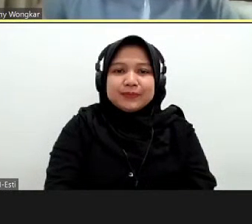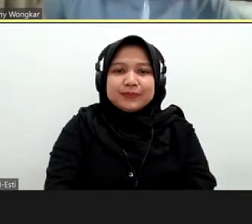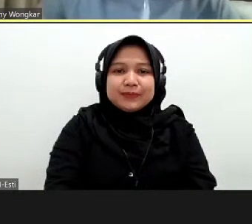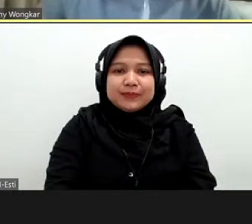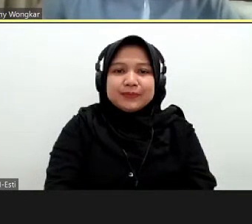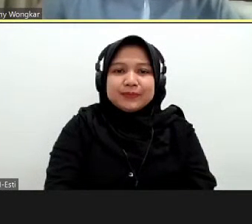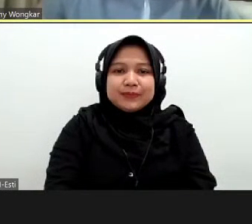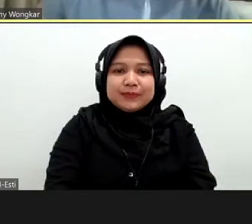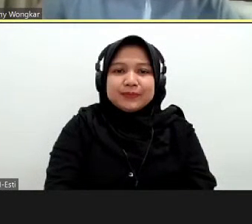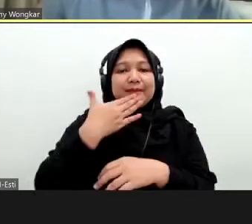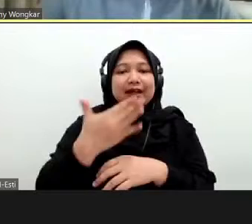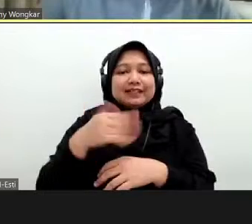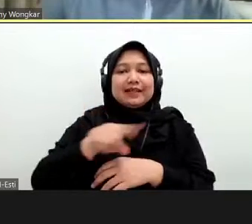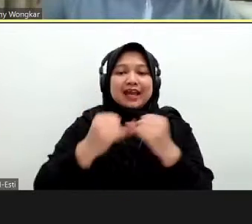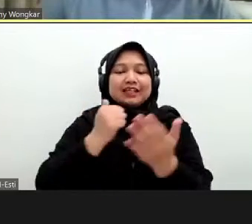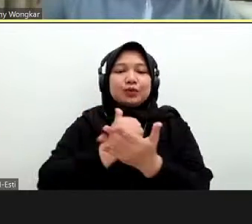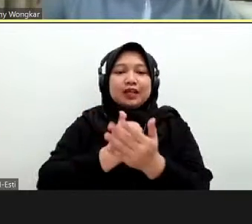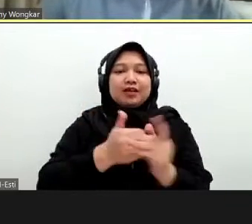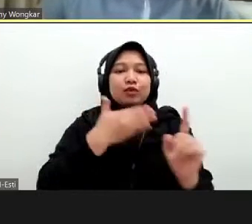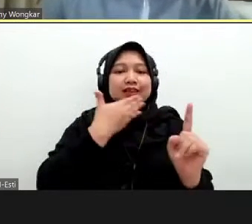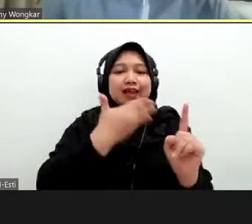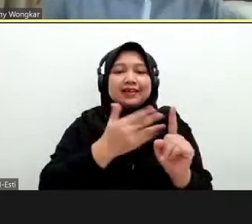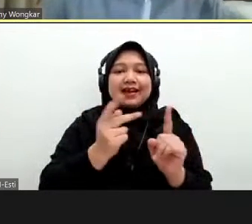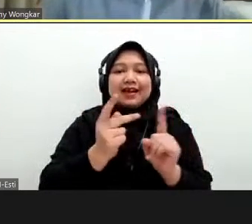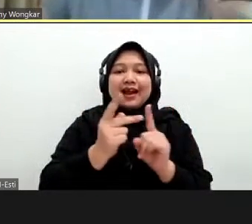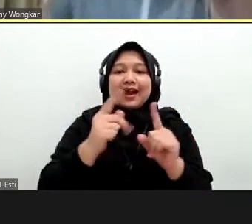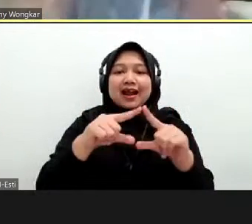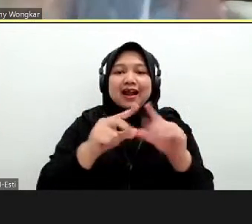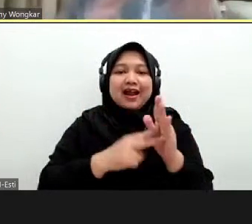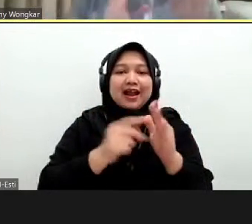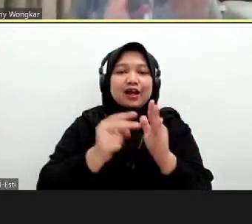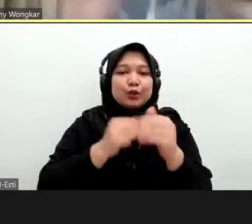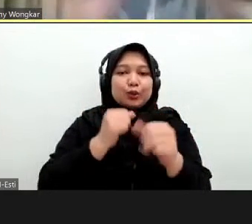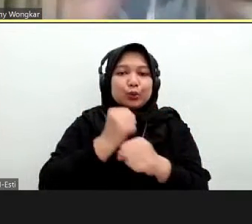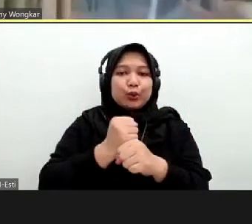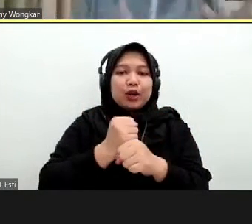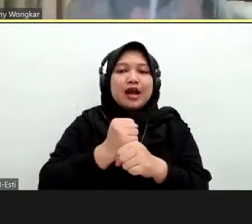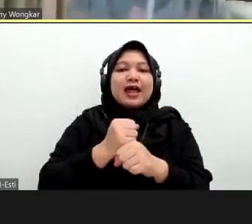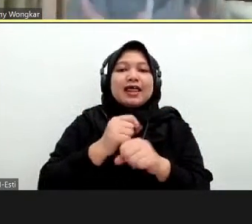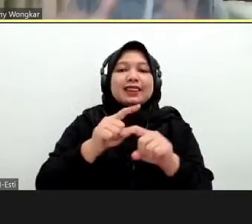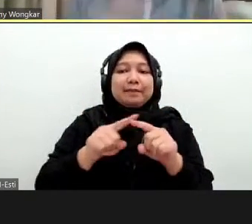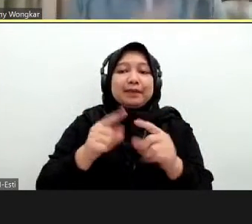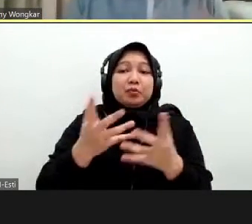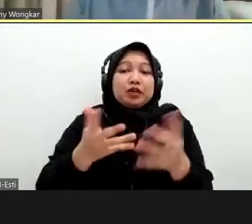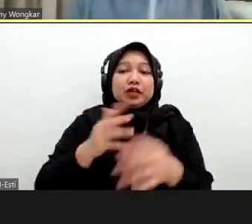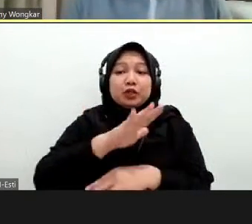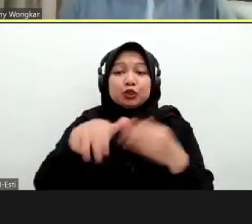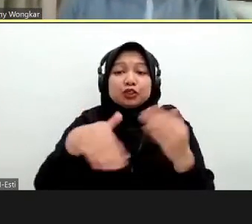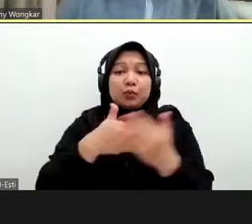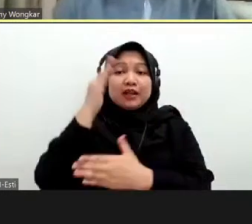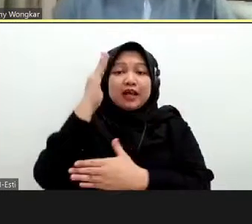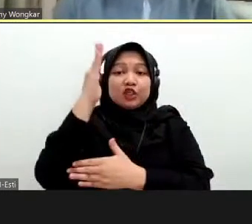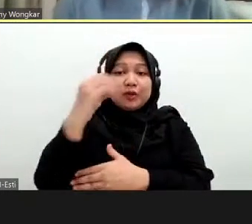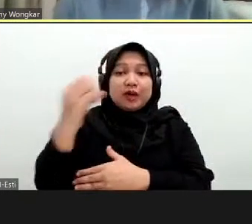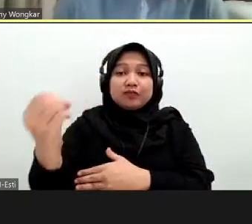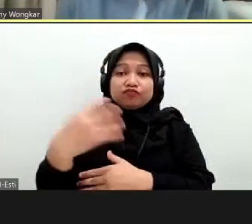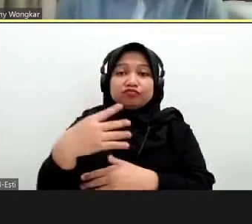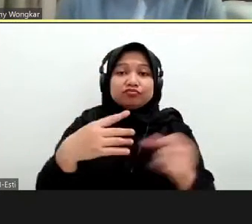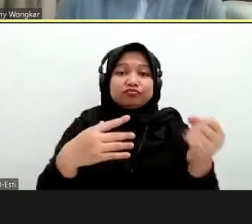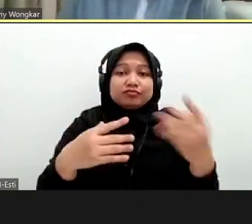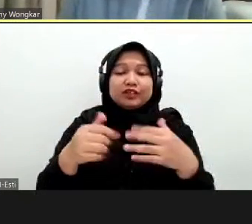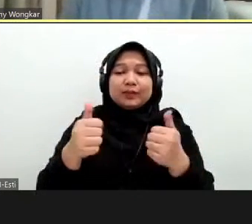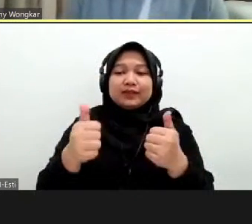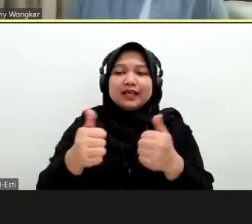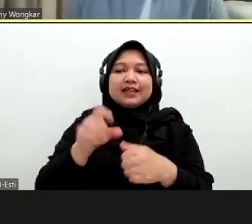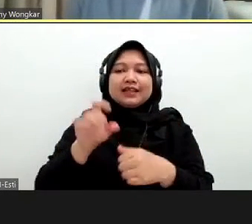to go to the last questions addressed to Mr. Hanung, but I think all of the speakers able to respond to the question is